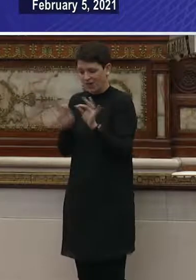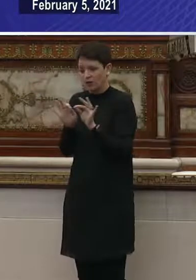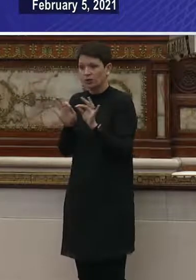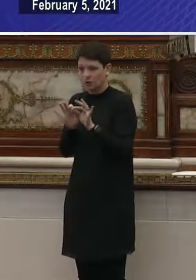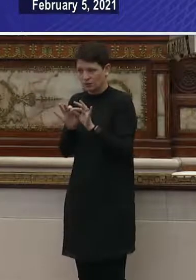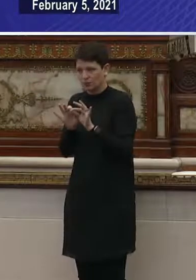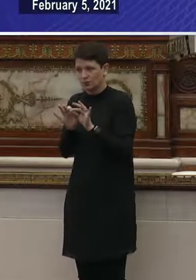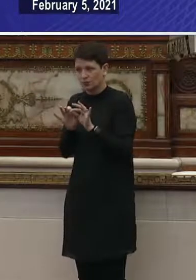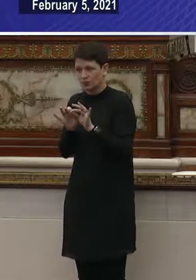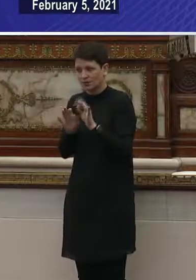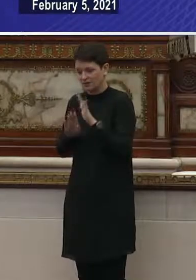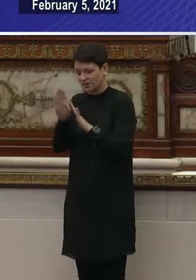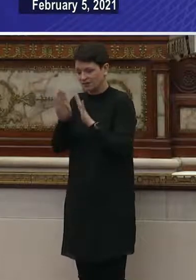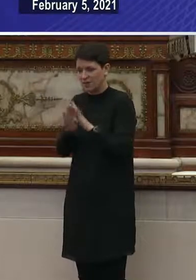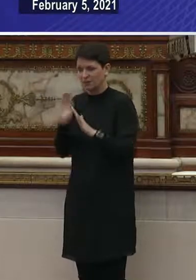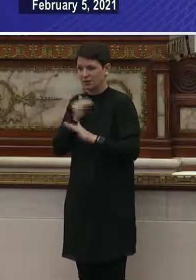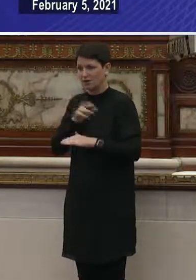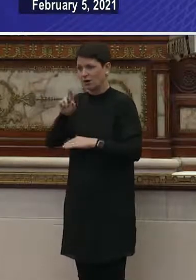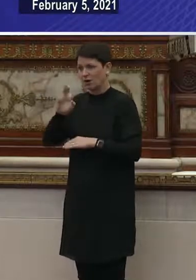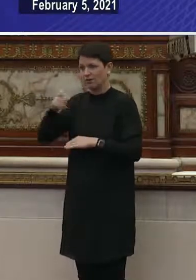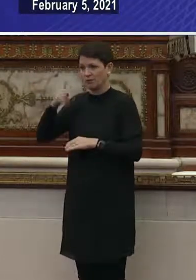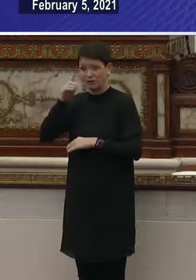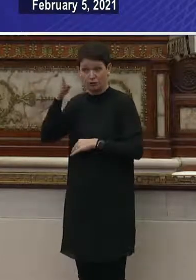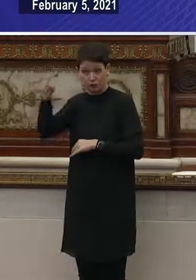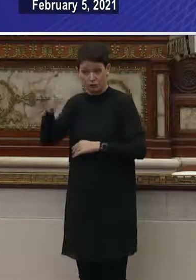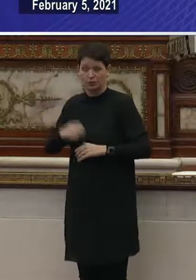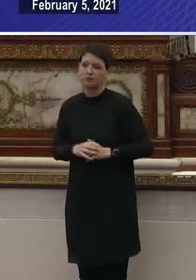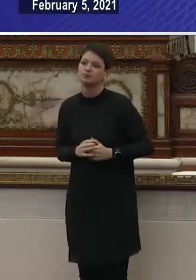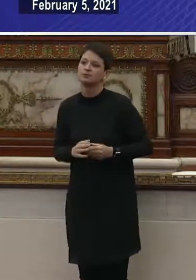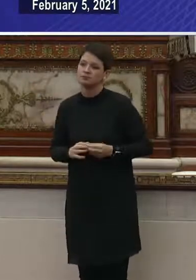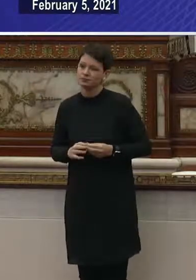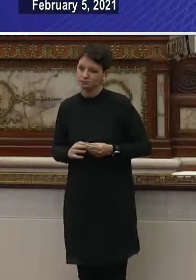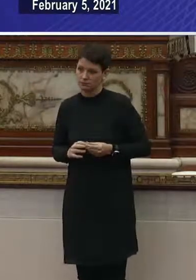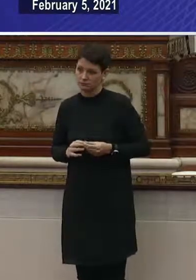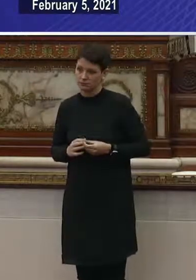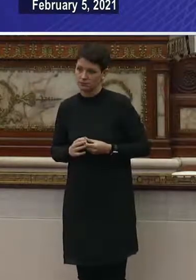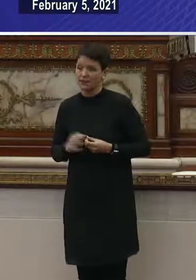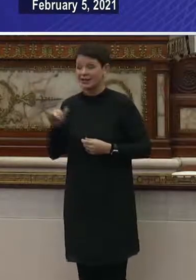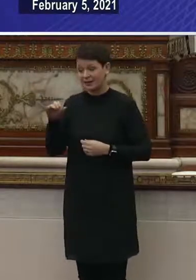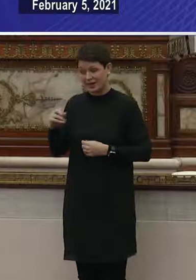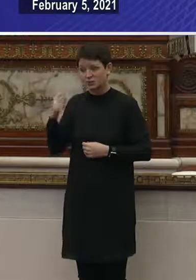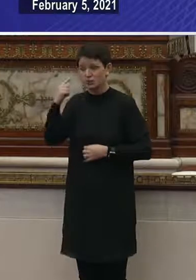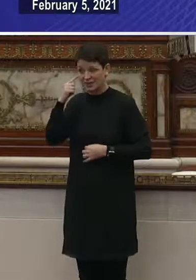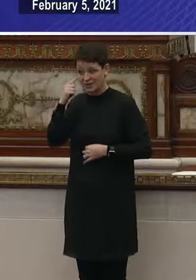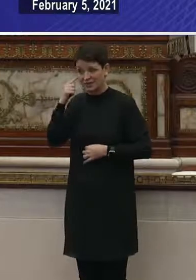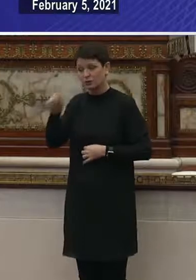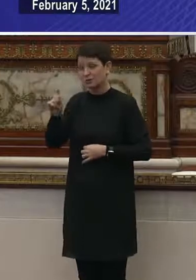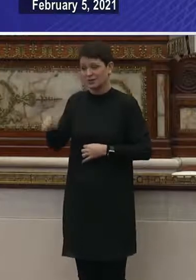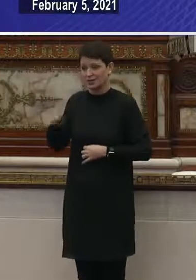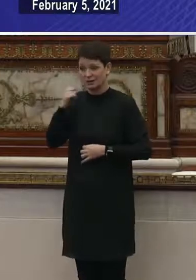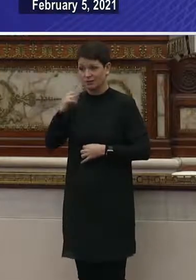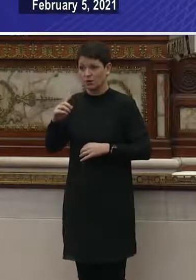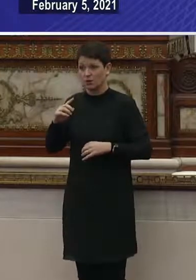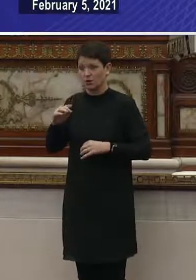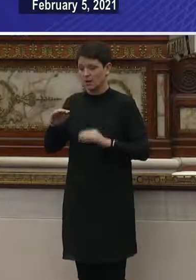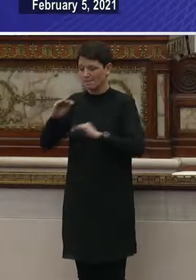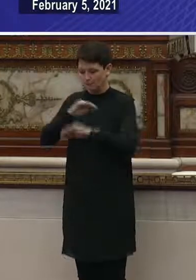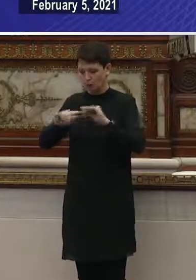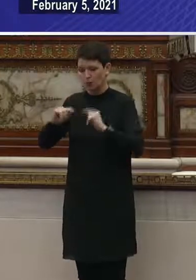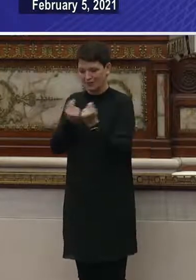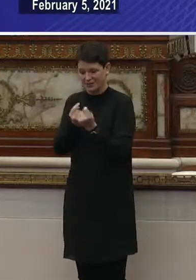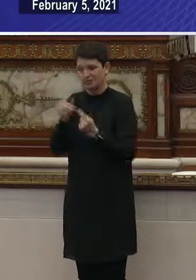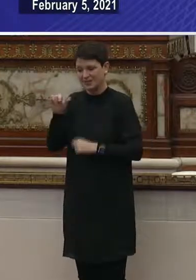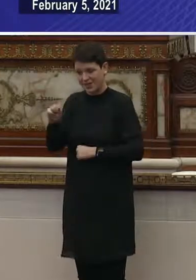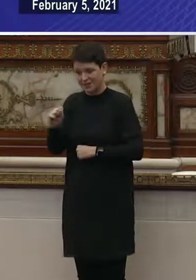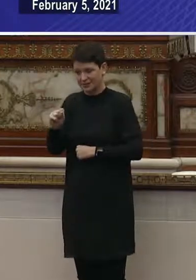in the development of our RFP for the future? So yes, we do think that there is a need for mobile teams like that.